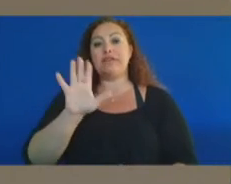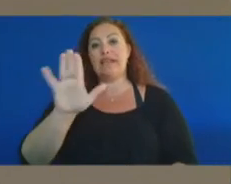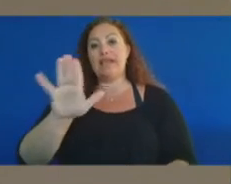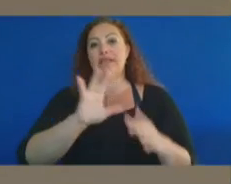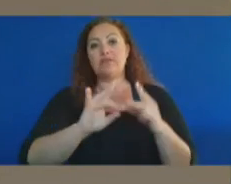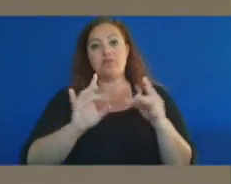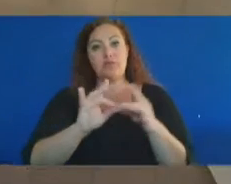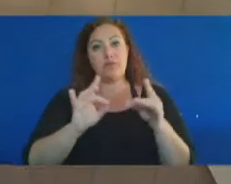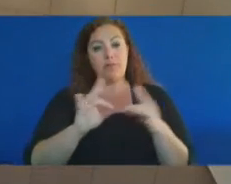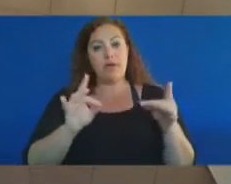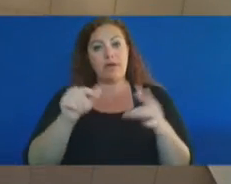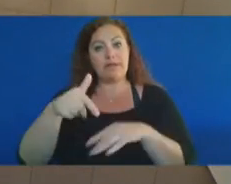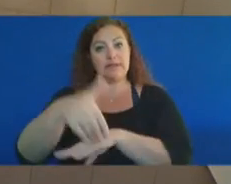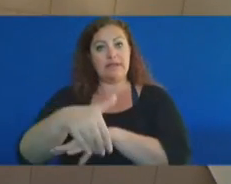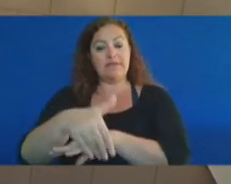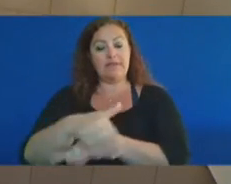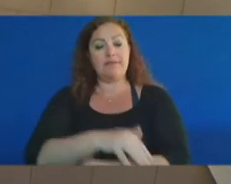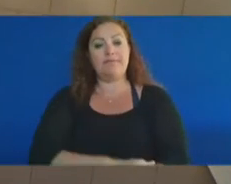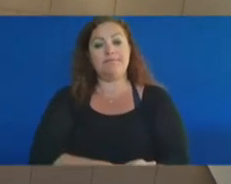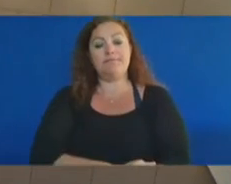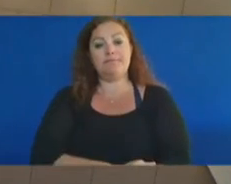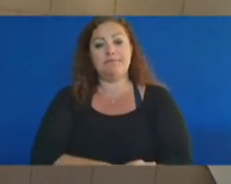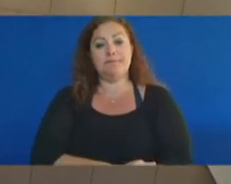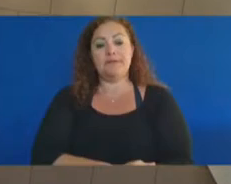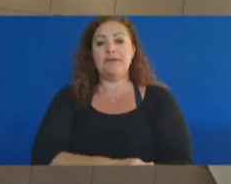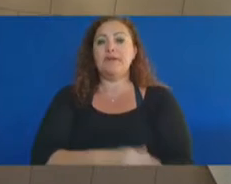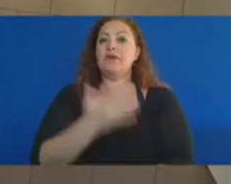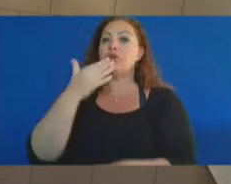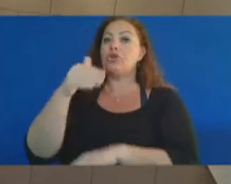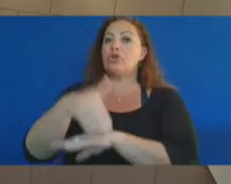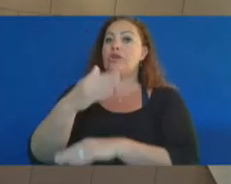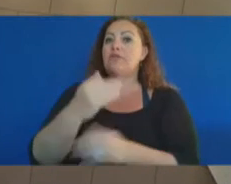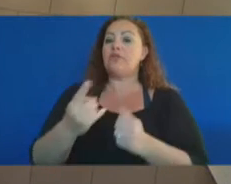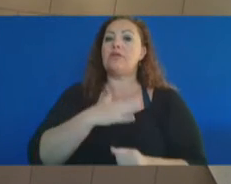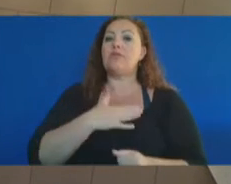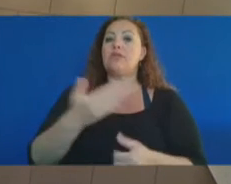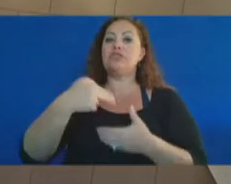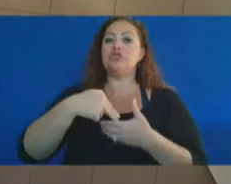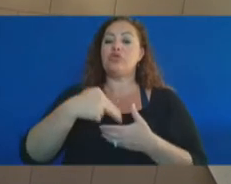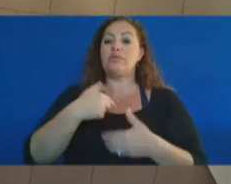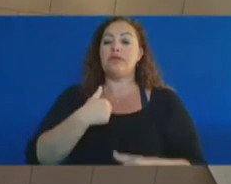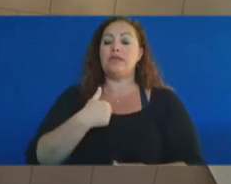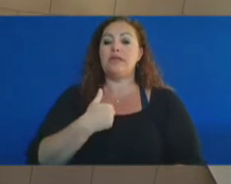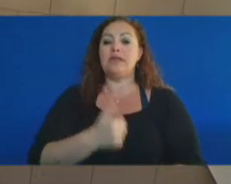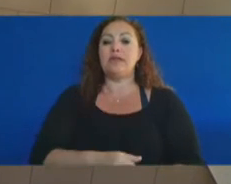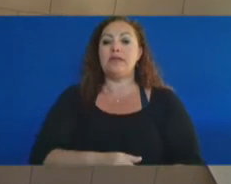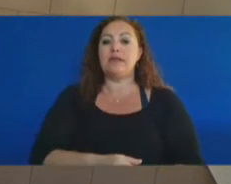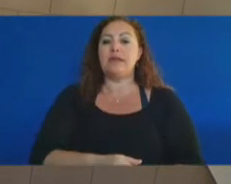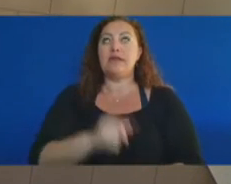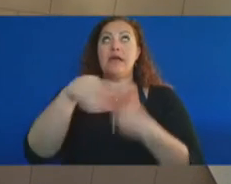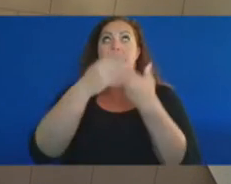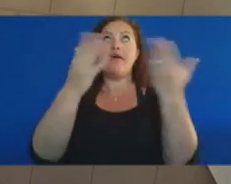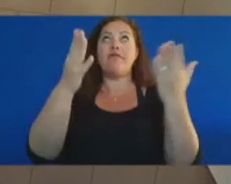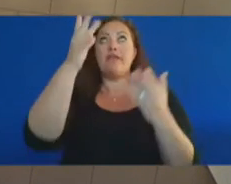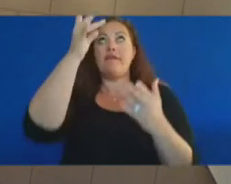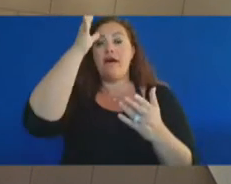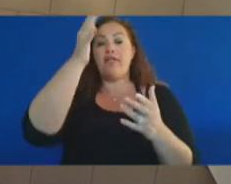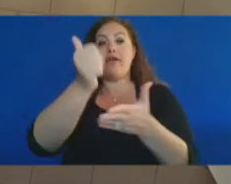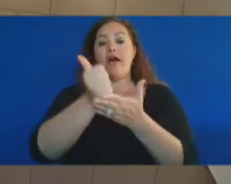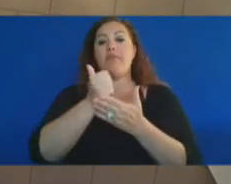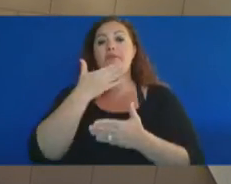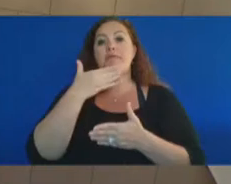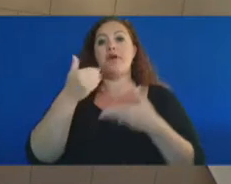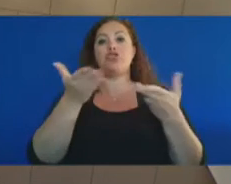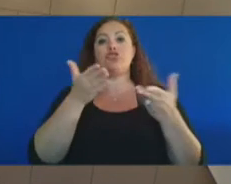this evening good evening everybody please join me Heavenly Father help us to be better servants to